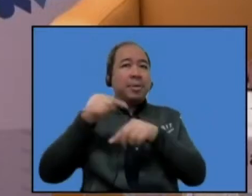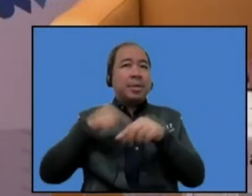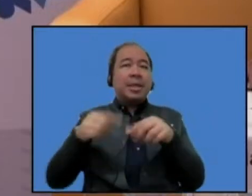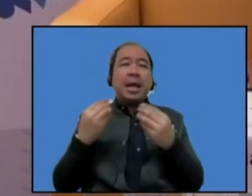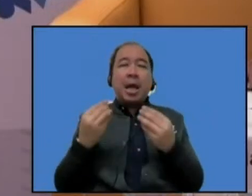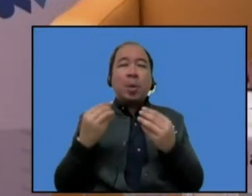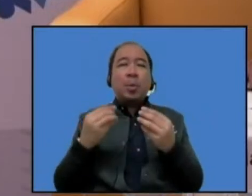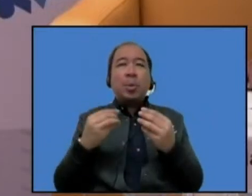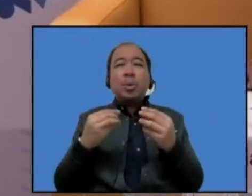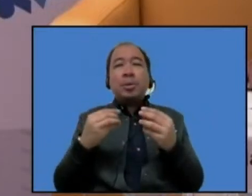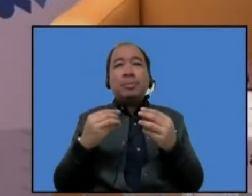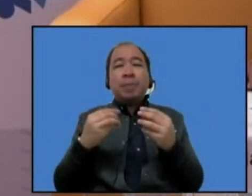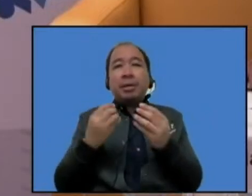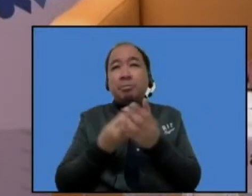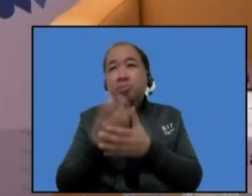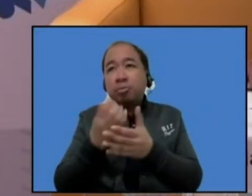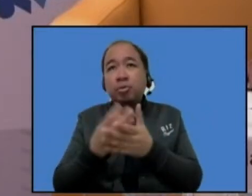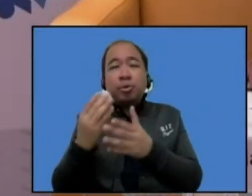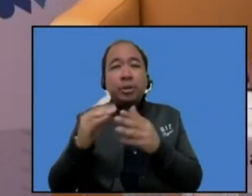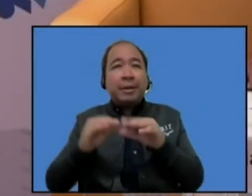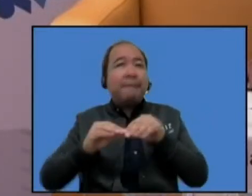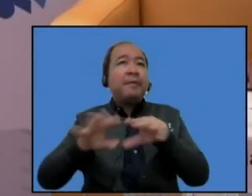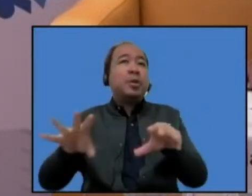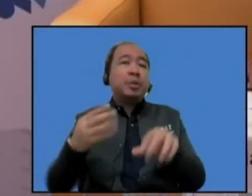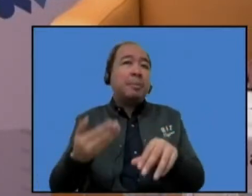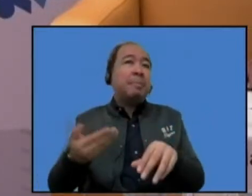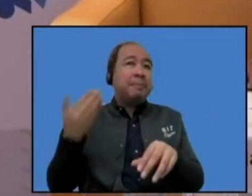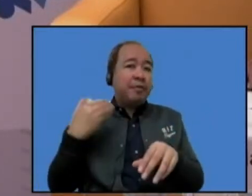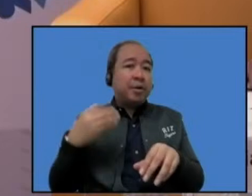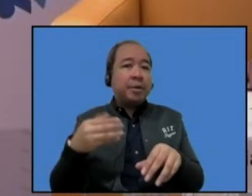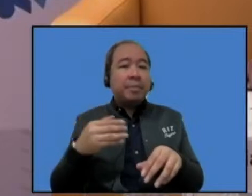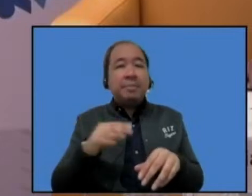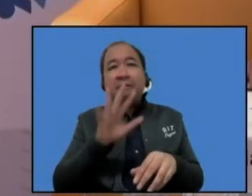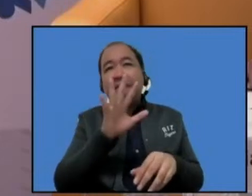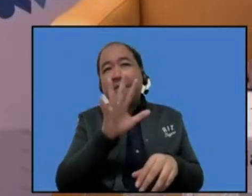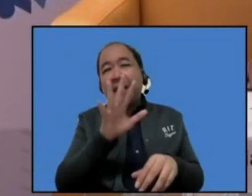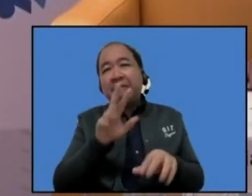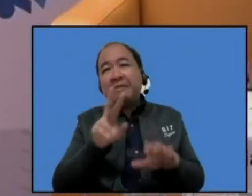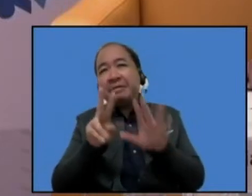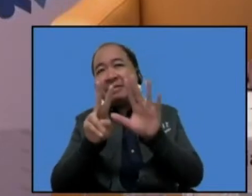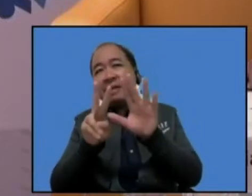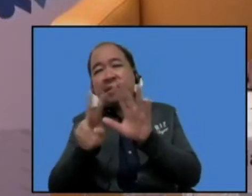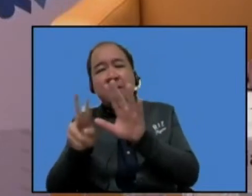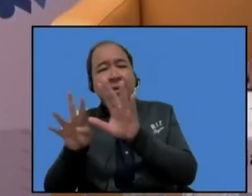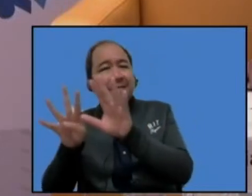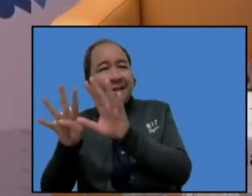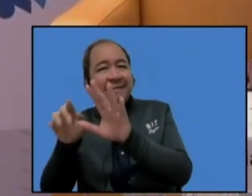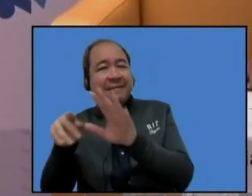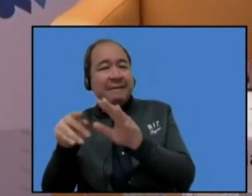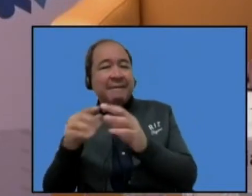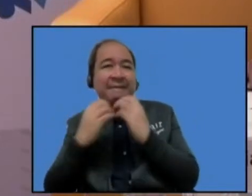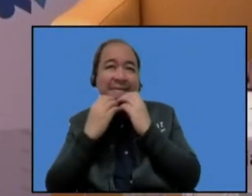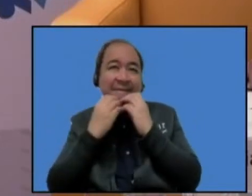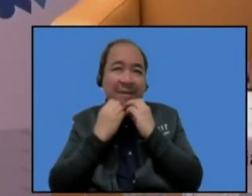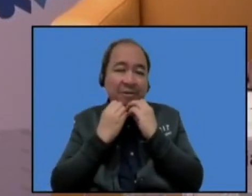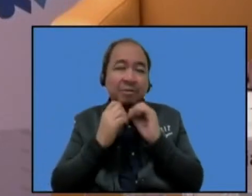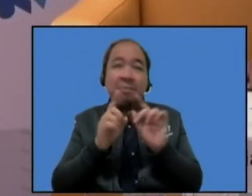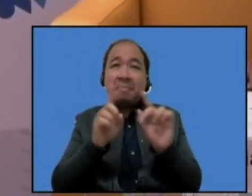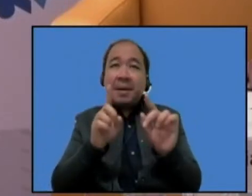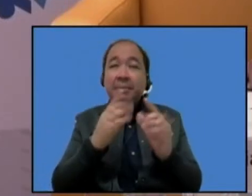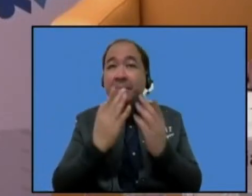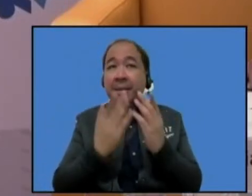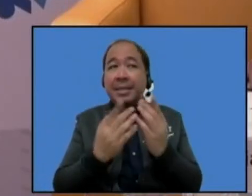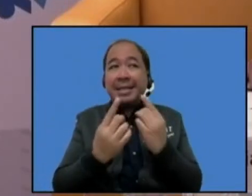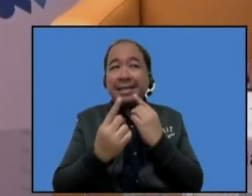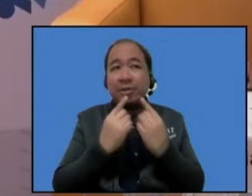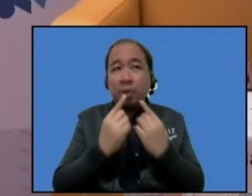that journalists operate on. They have various 5, 7, 9 news values. But maybe we need to start talking to newsrooms about